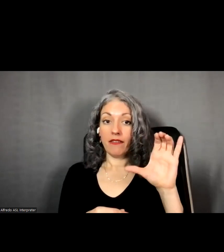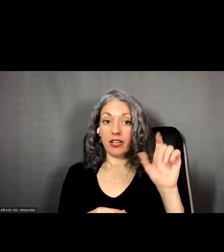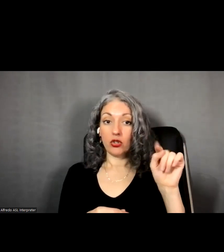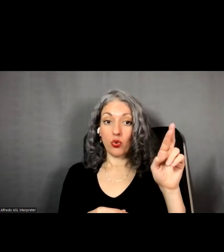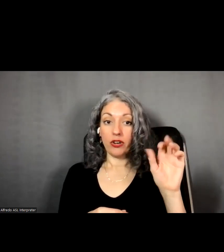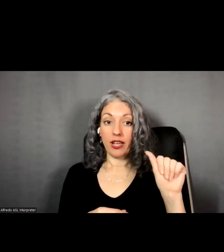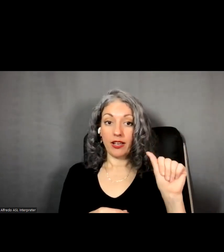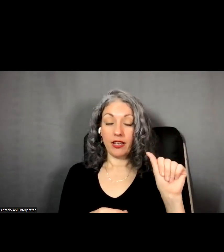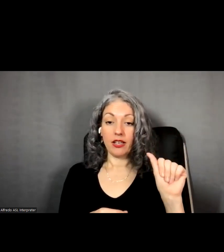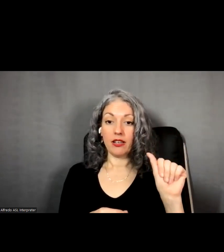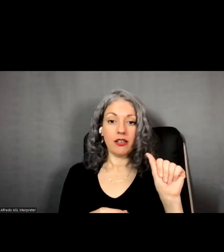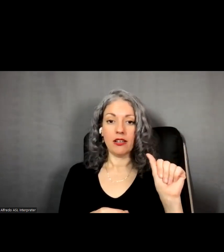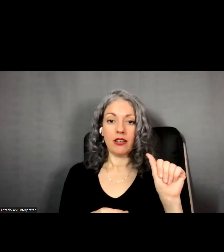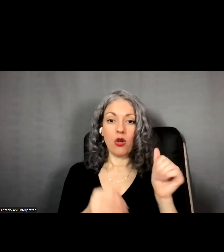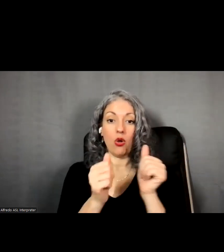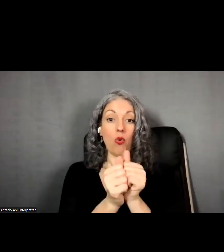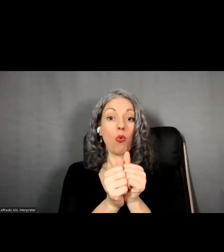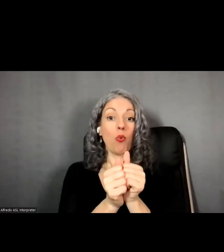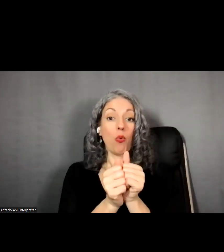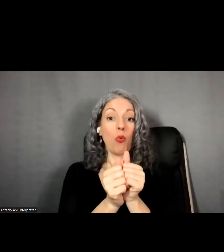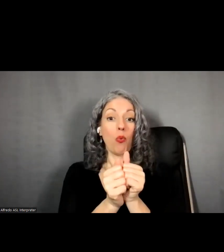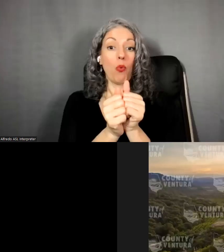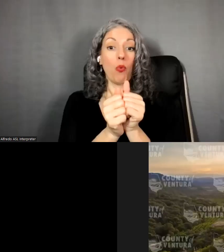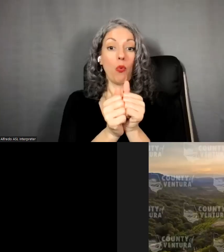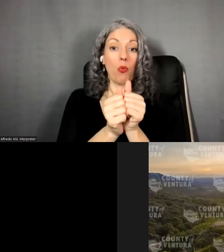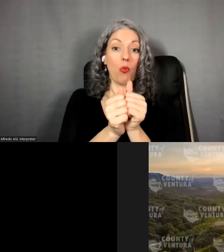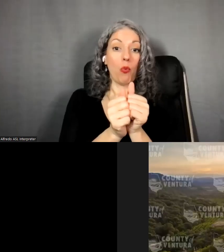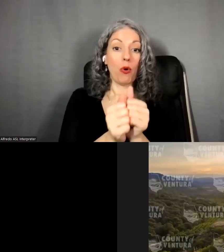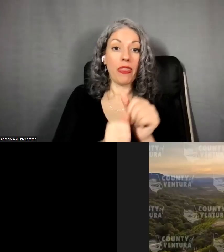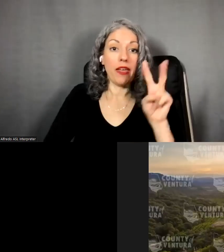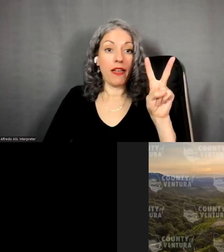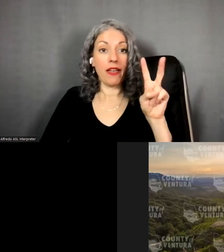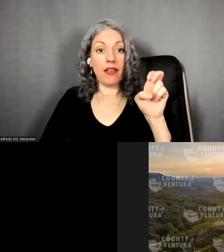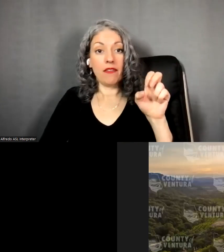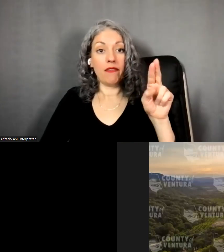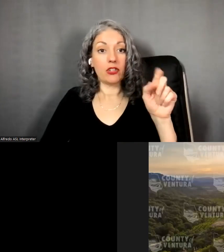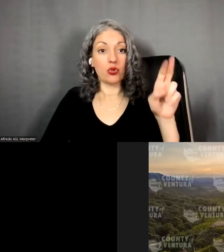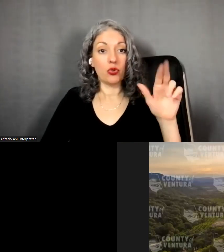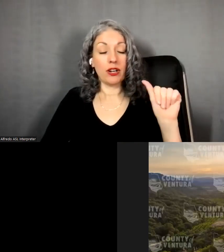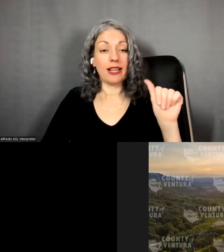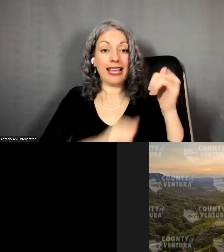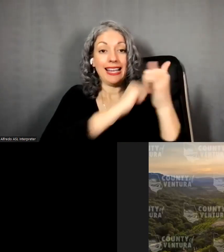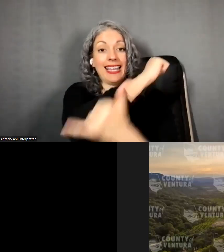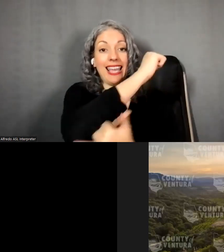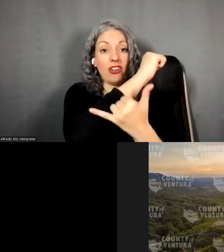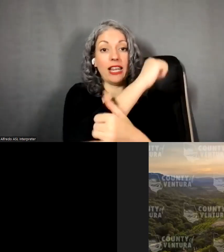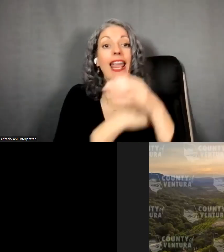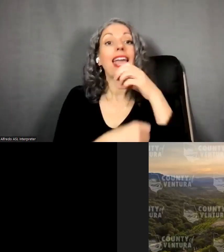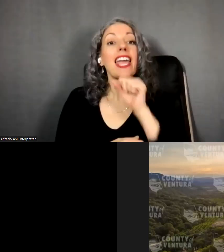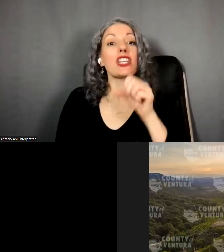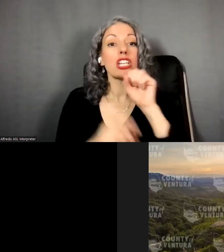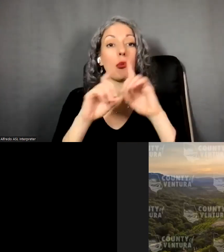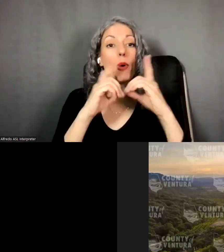the with the Ventura County Area Agency on Aging. And then we are very fortunate to hear